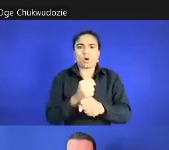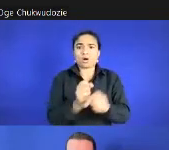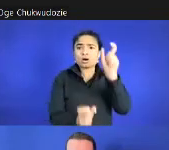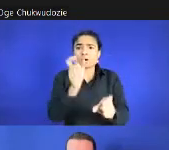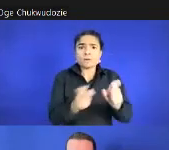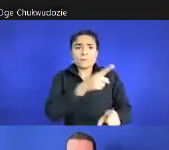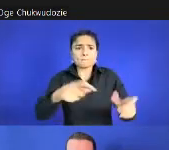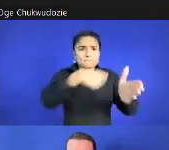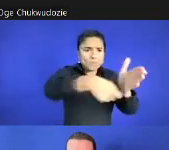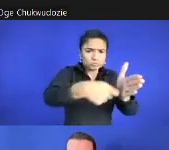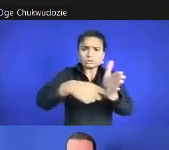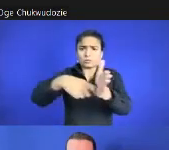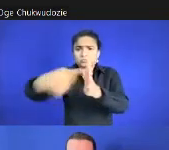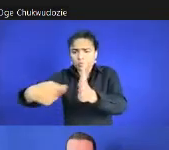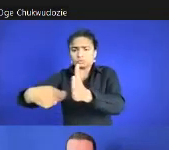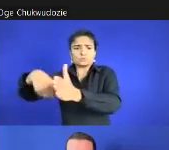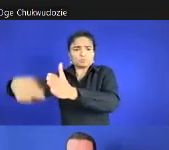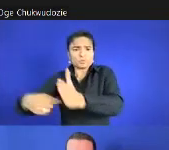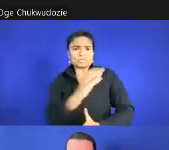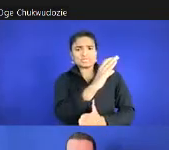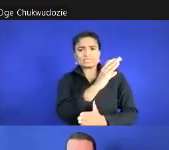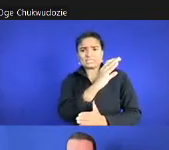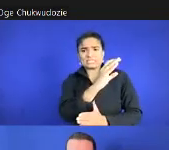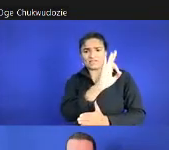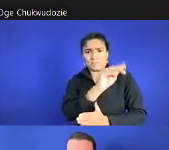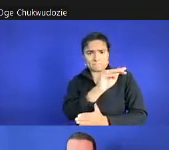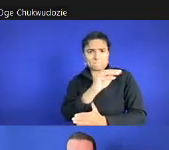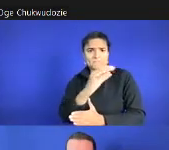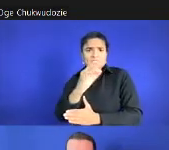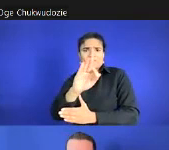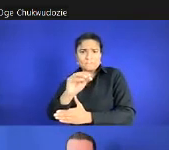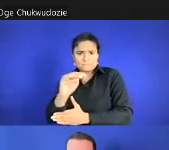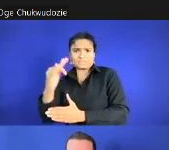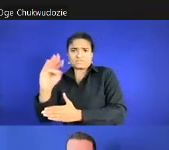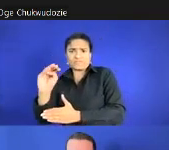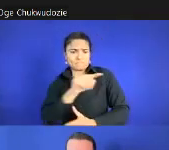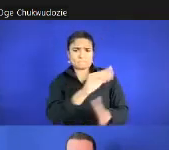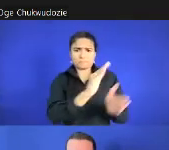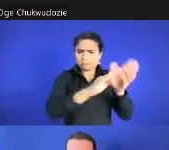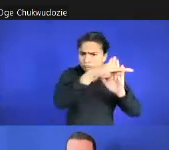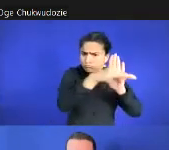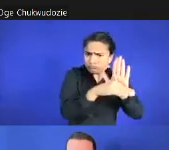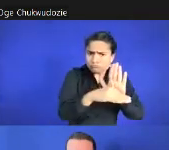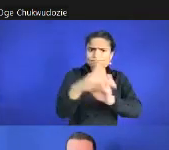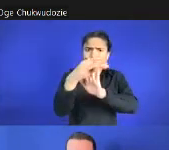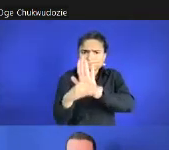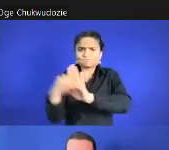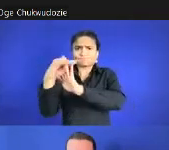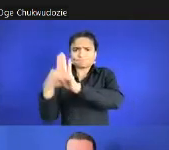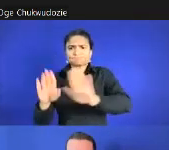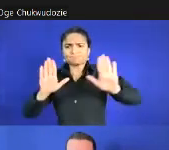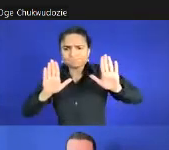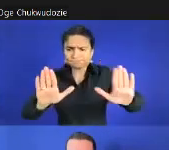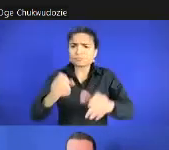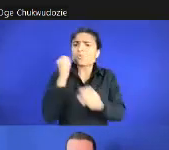terms of CFM for that project so that it is properly budgeted for. We need to also constantly review